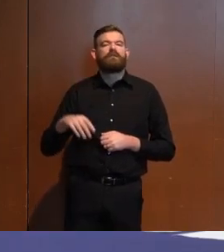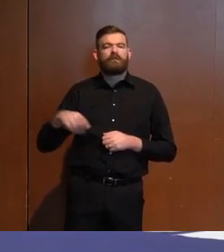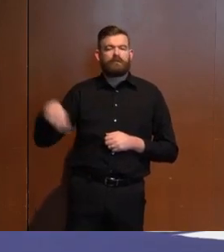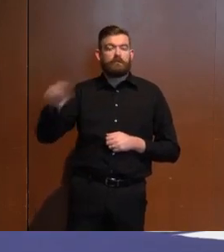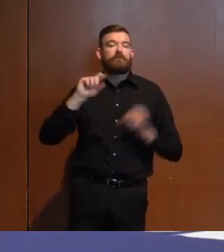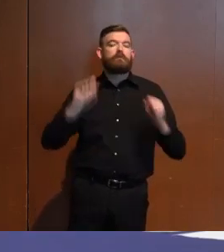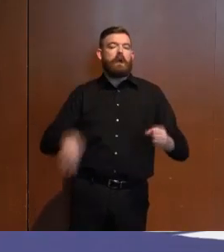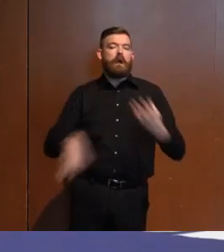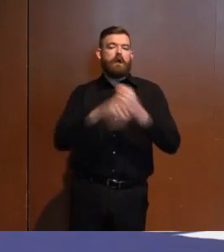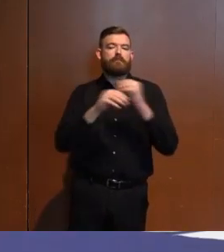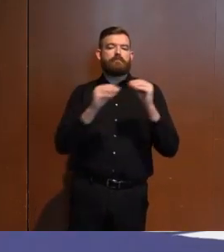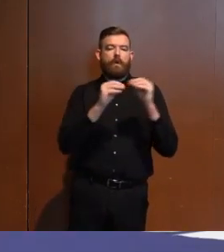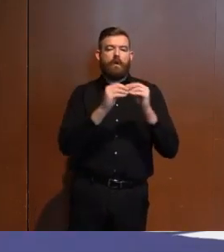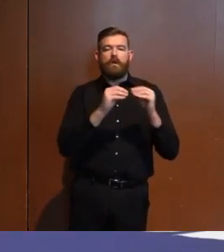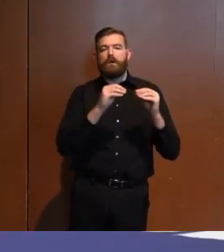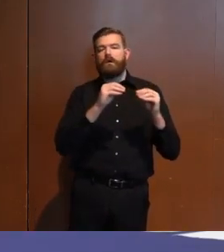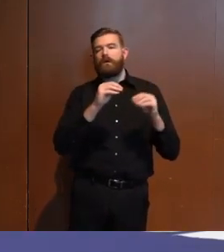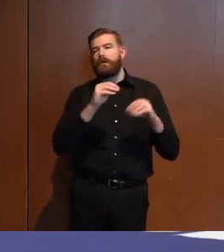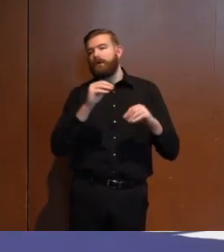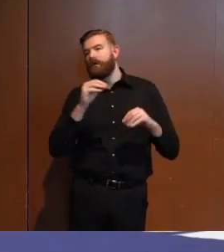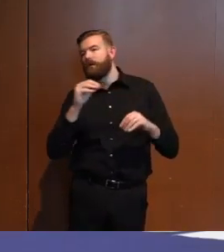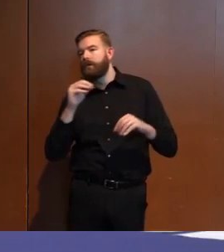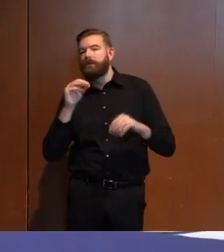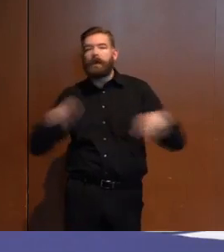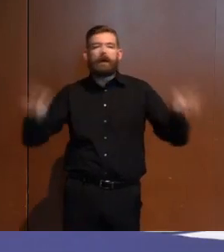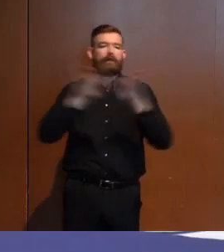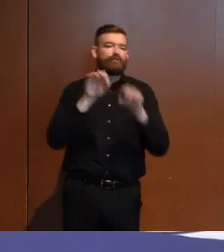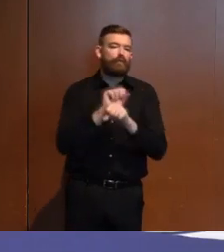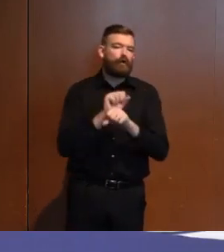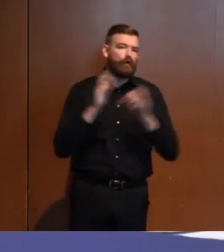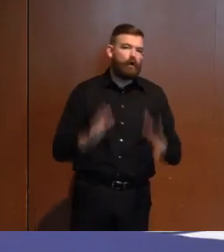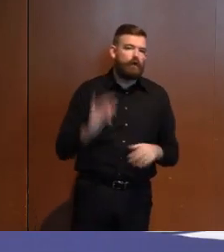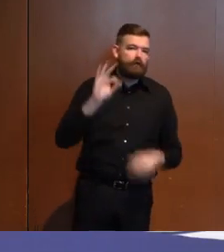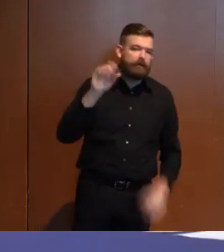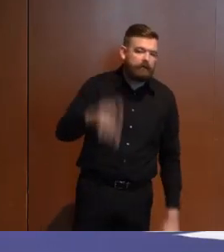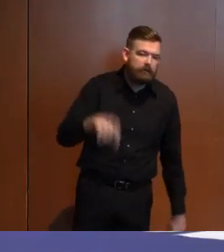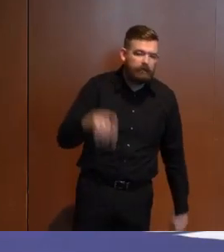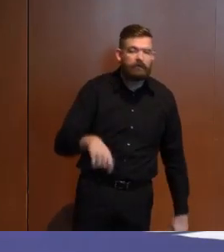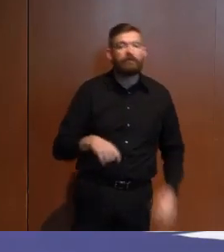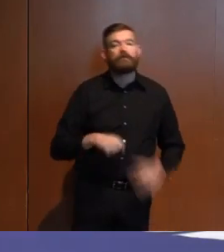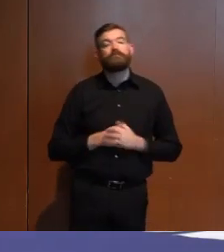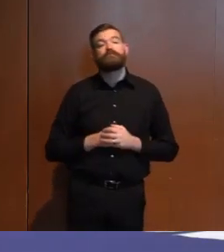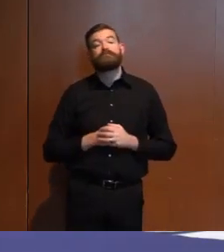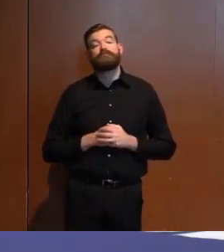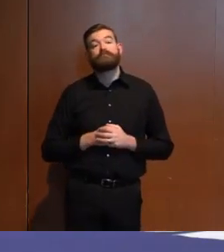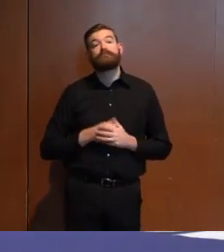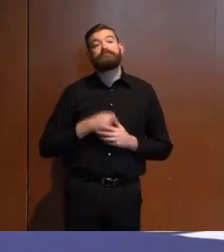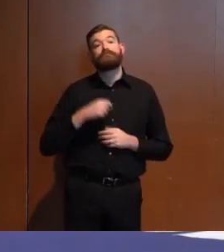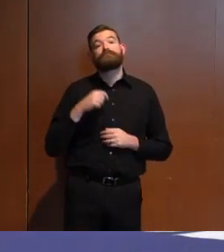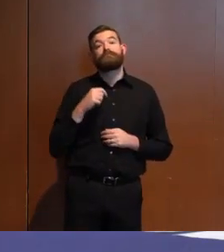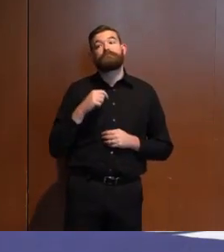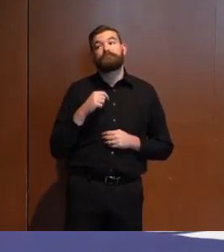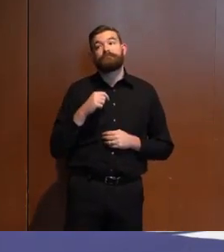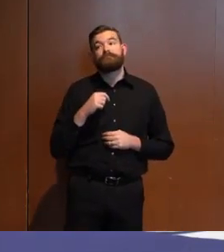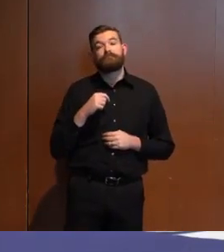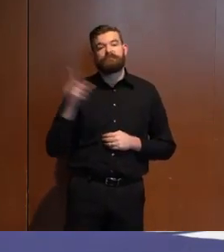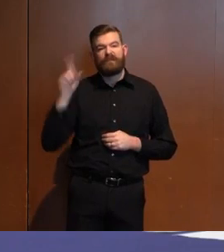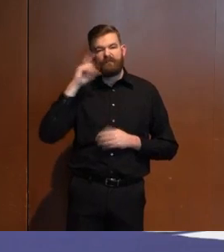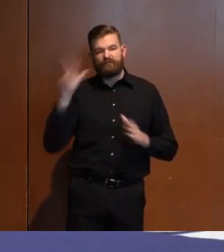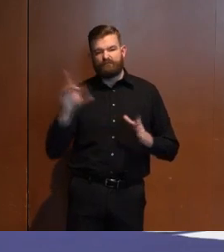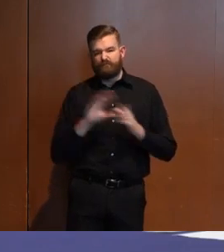order, for instance, on defining essential businesses, we've been reasonable in considering incomings and tweaked it where we had